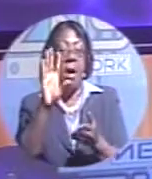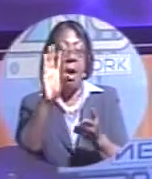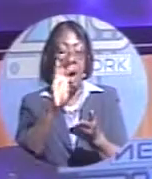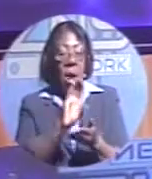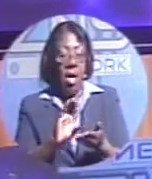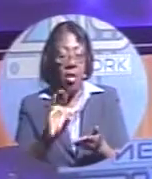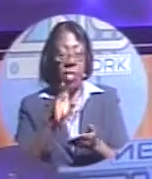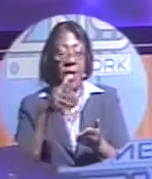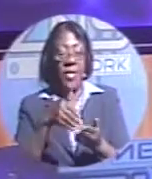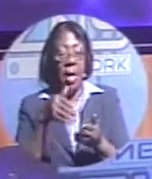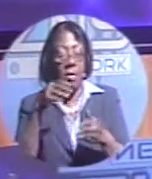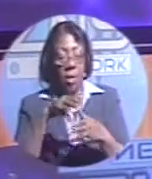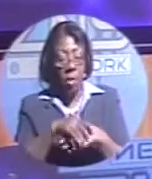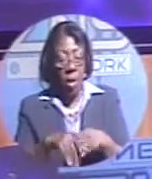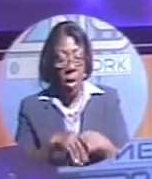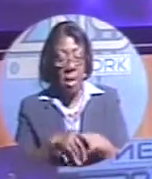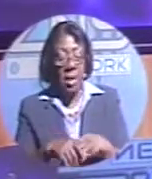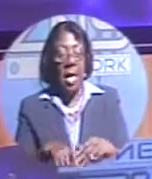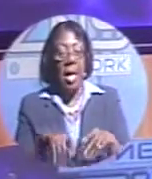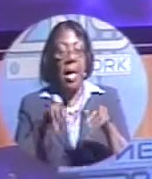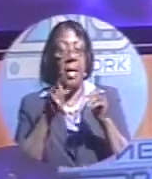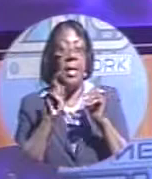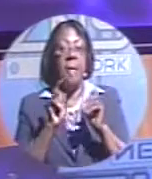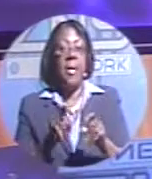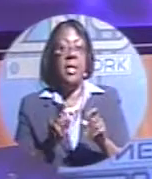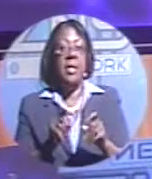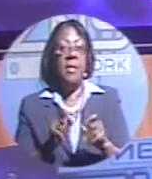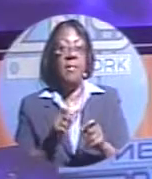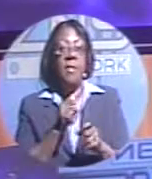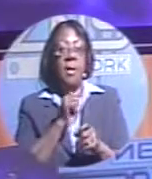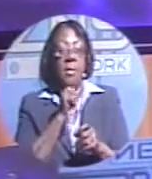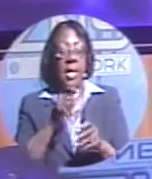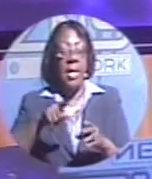August 31st this year. Those applying under the mortgage plan